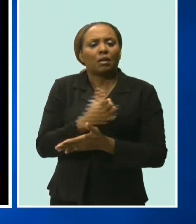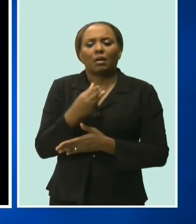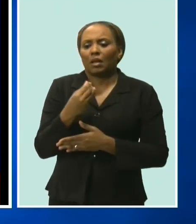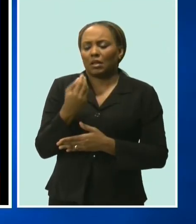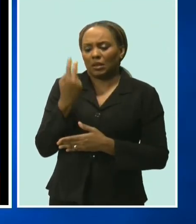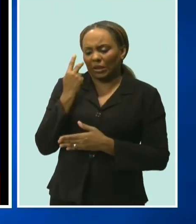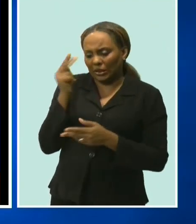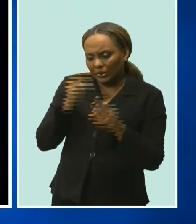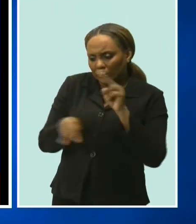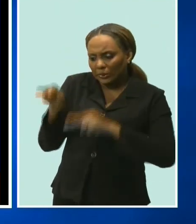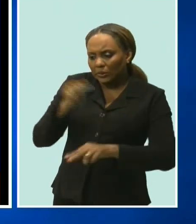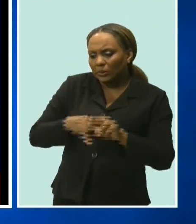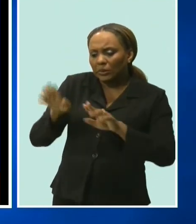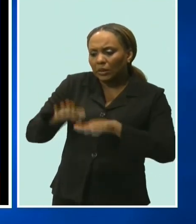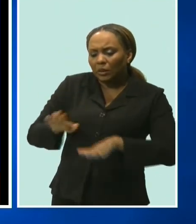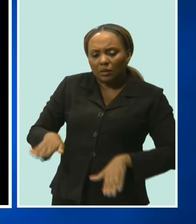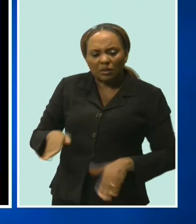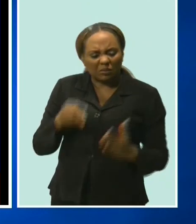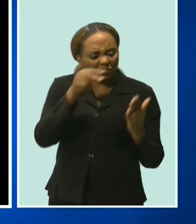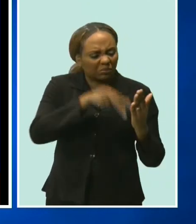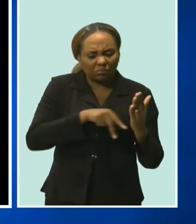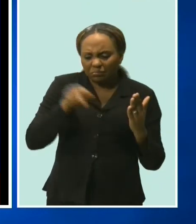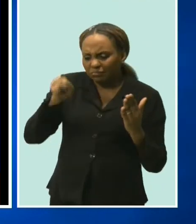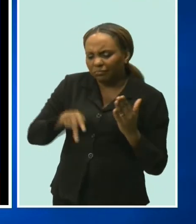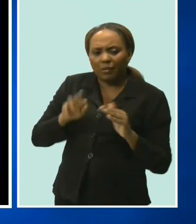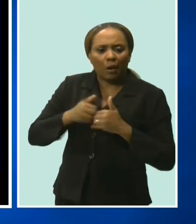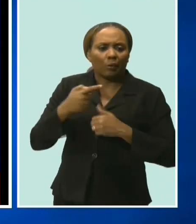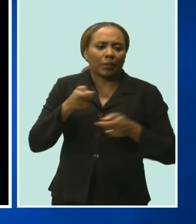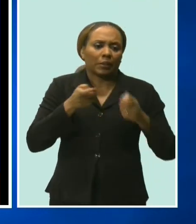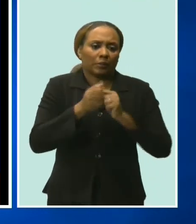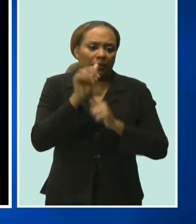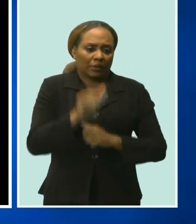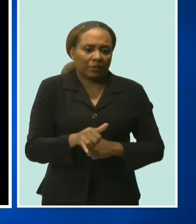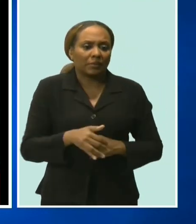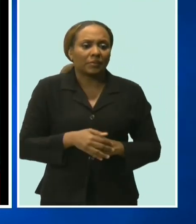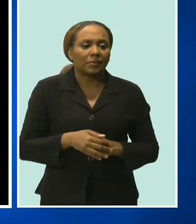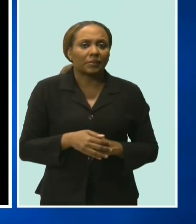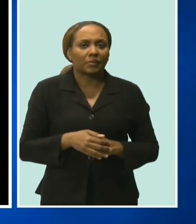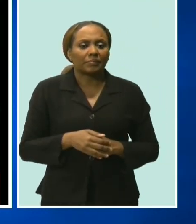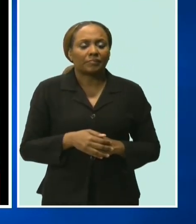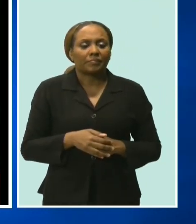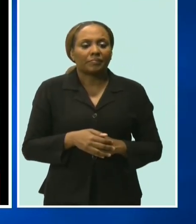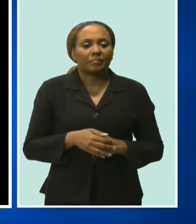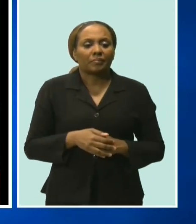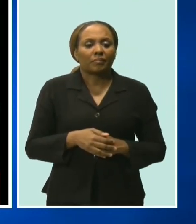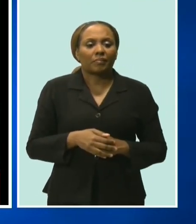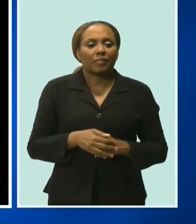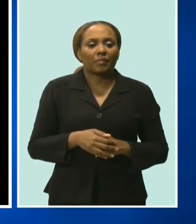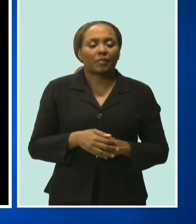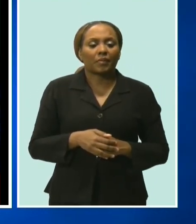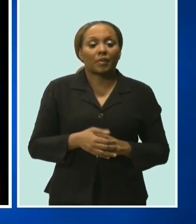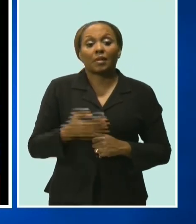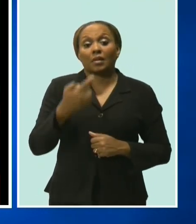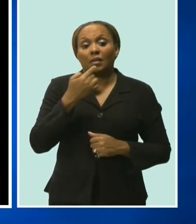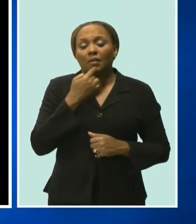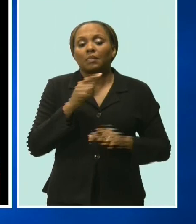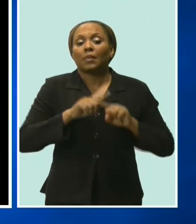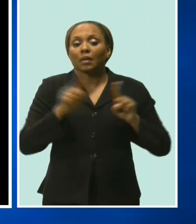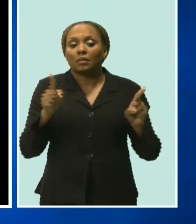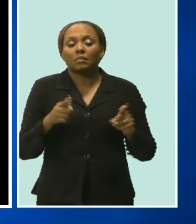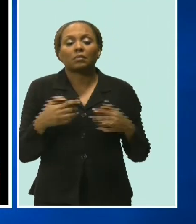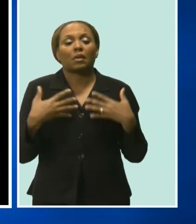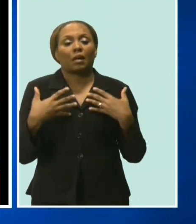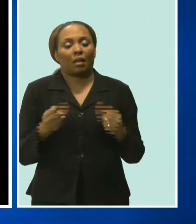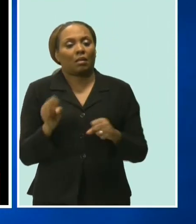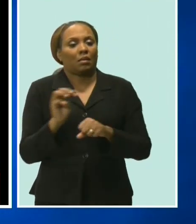we're pulling both of them together, and there would be how we deal with high-risk individuals as well. Dr. Parasram did indicate, however, the Health